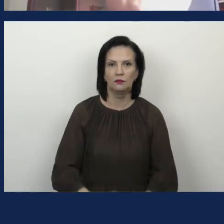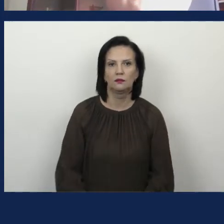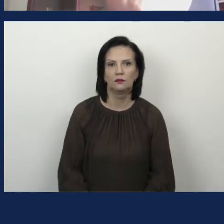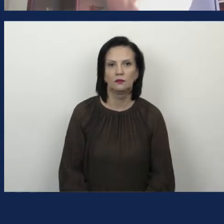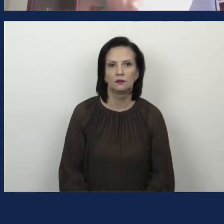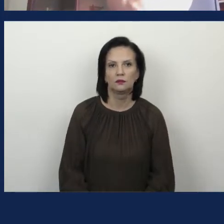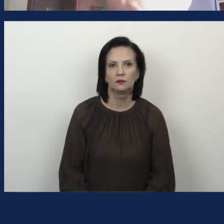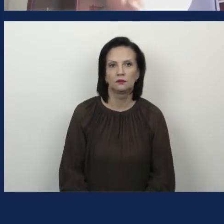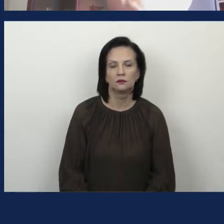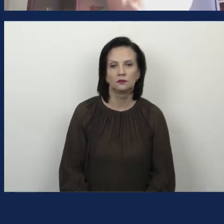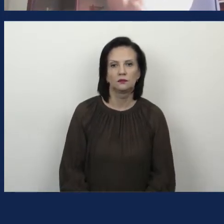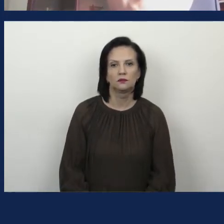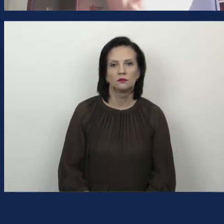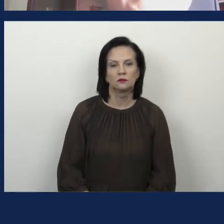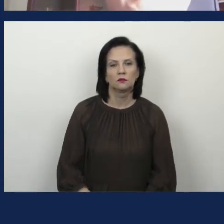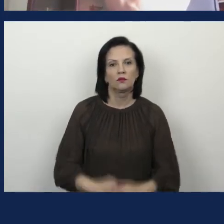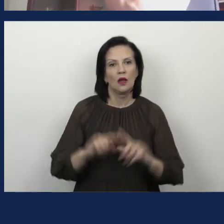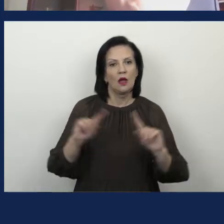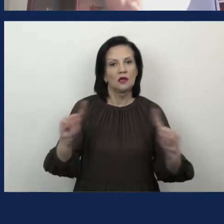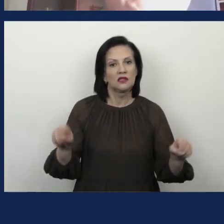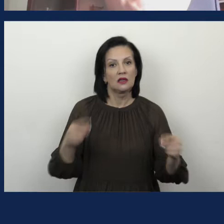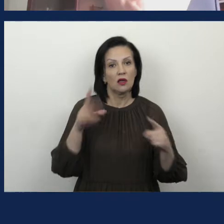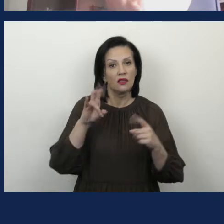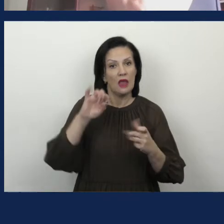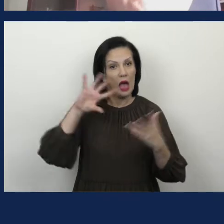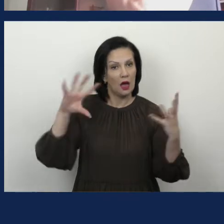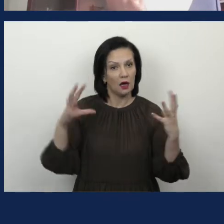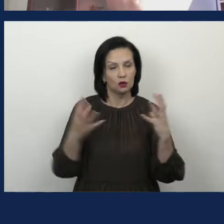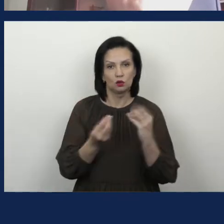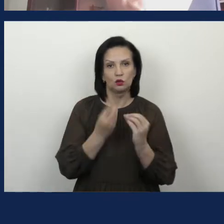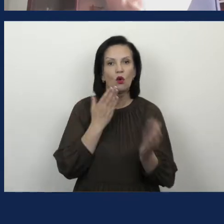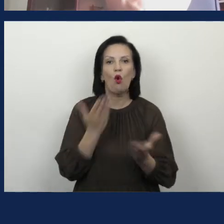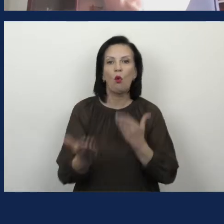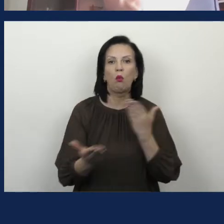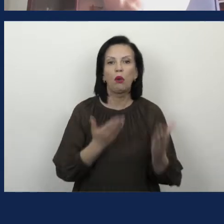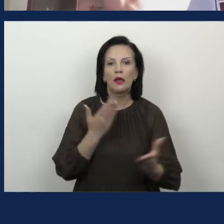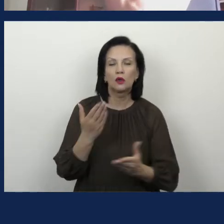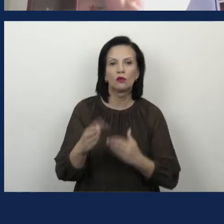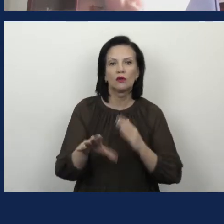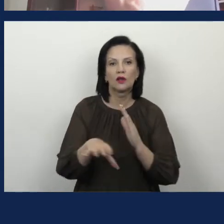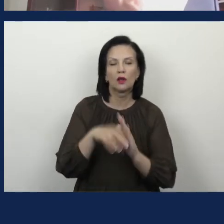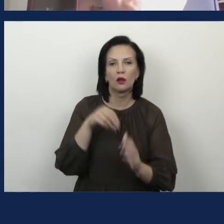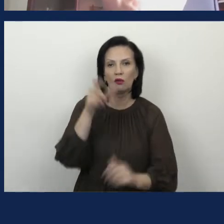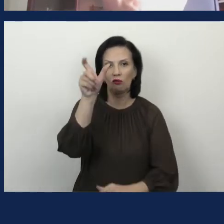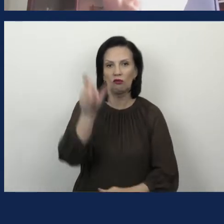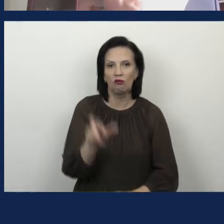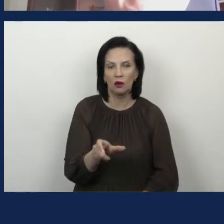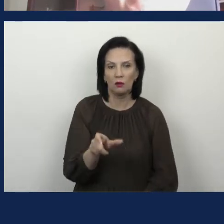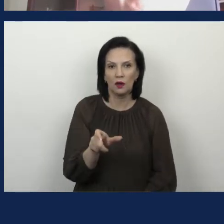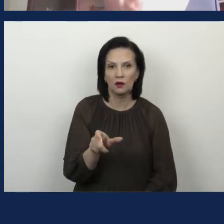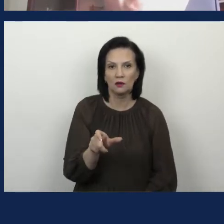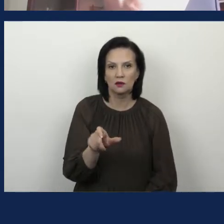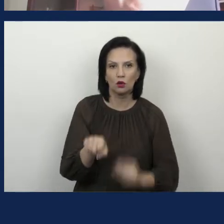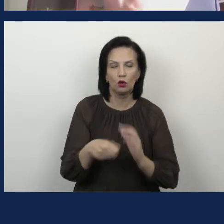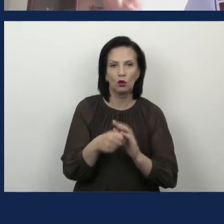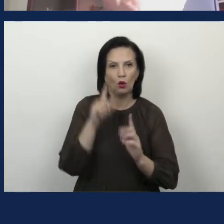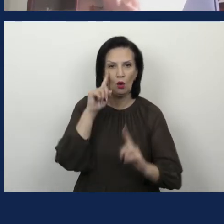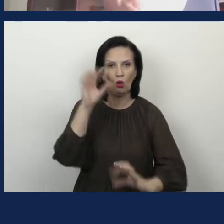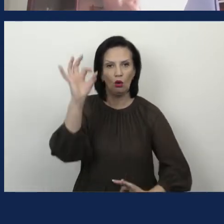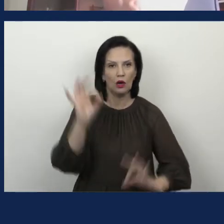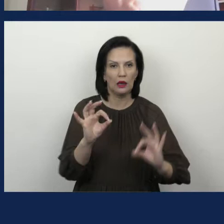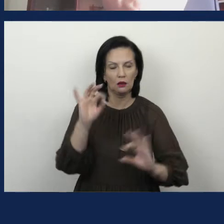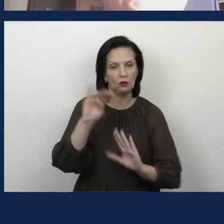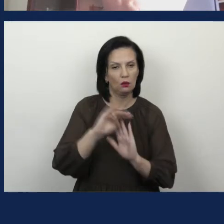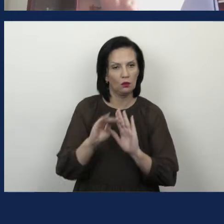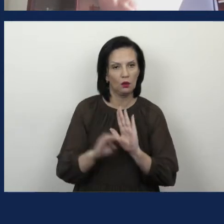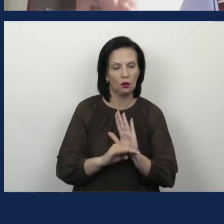of voters' survey regarding the approval ratings denied the candidates